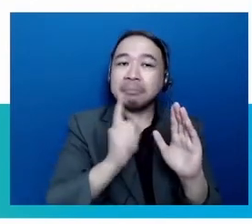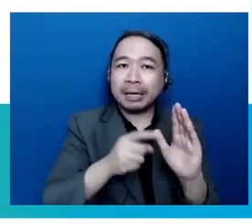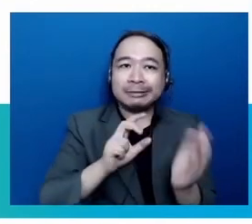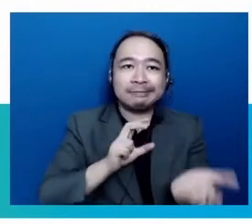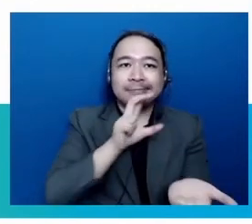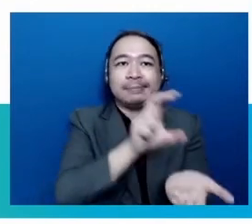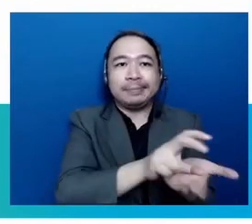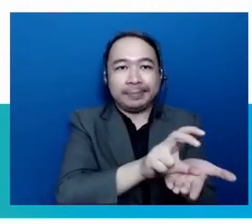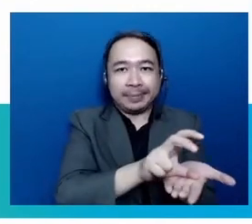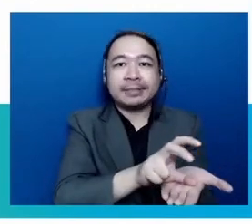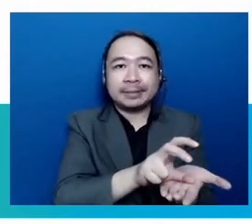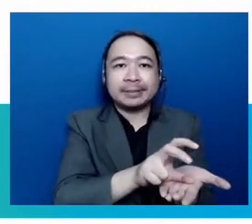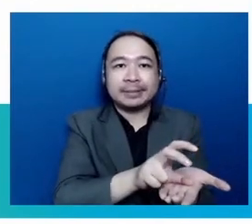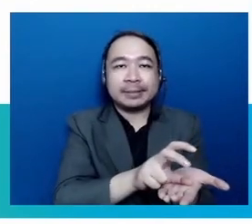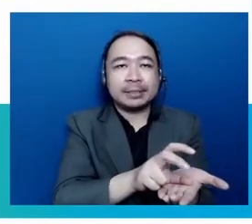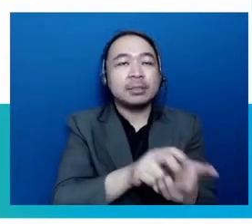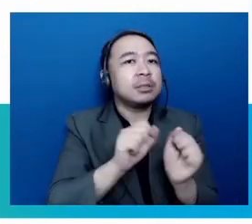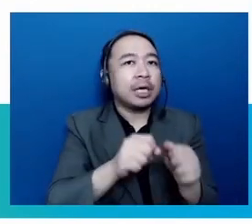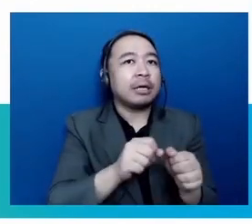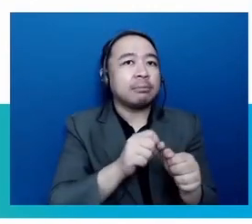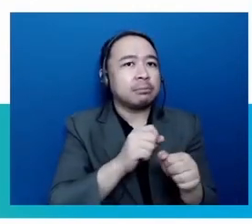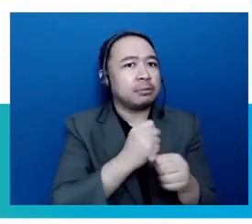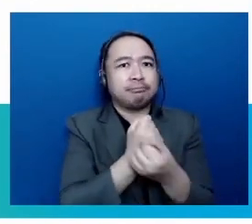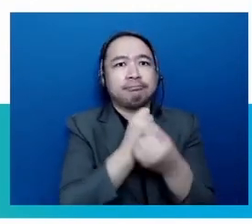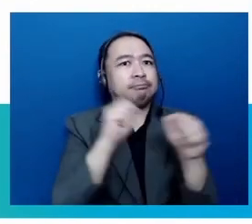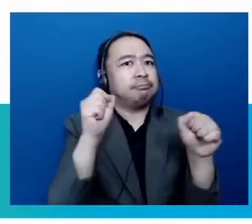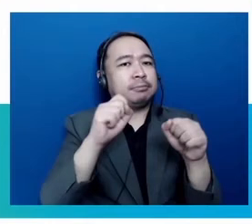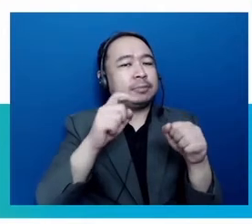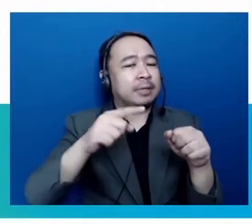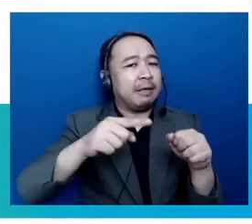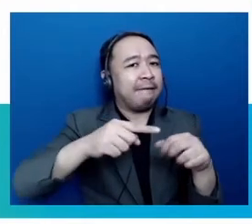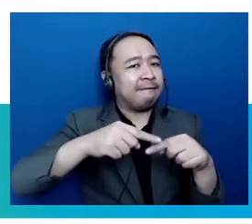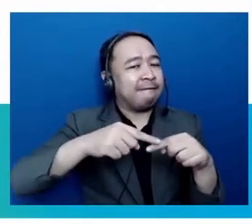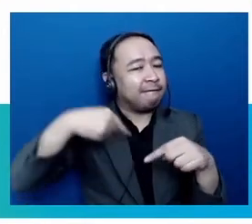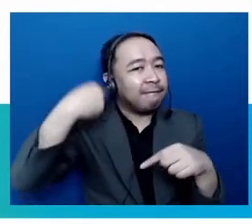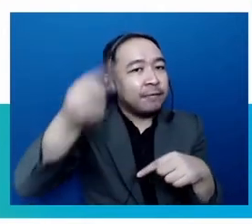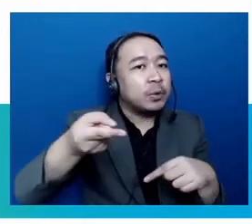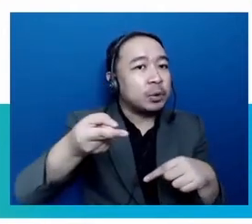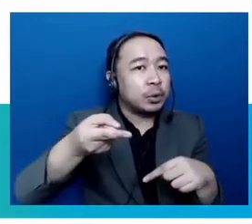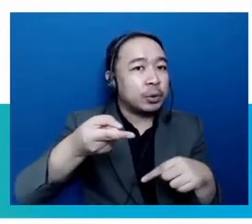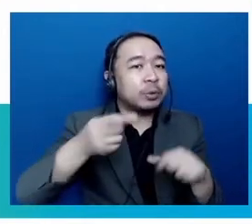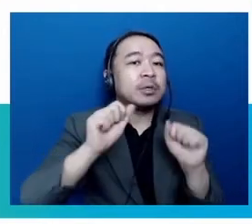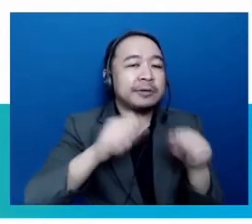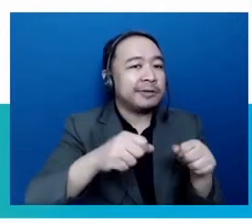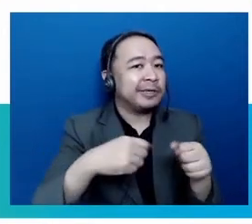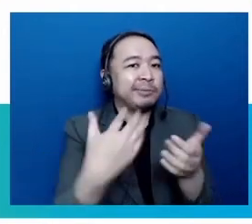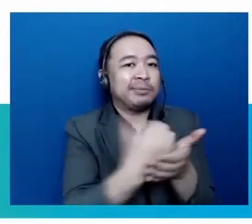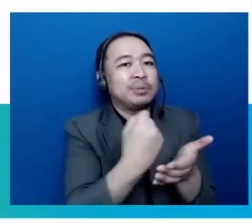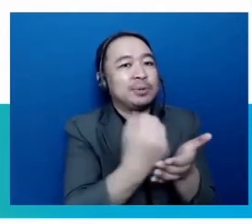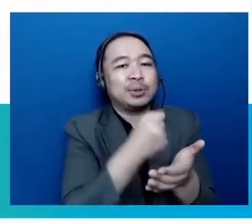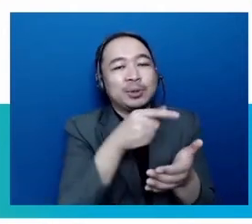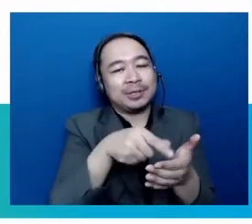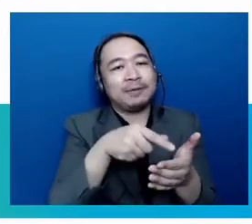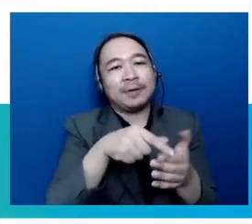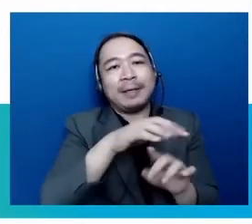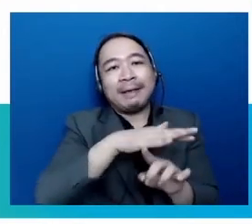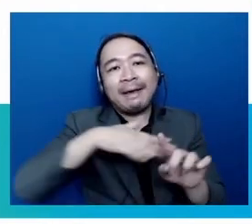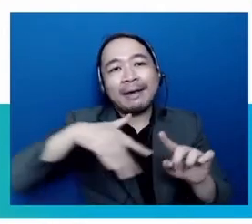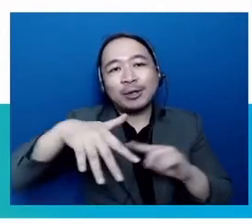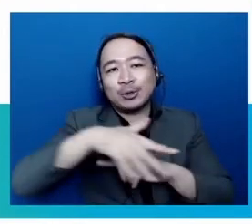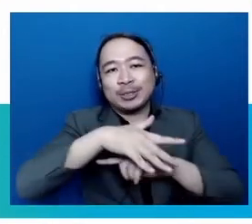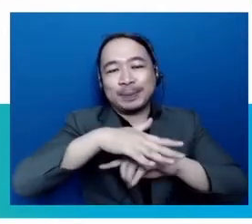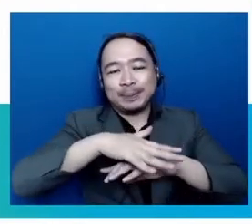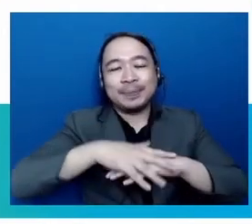to make sure in the future we can use the ecosystem services, but it's not as easy.